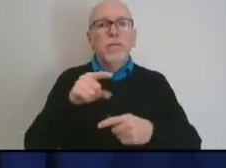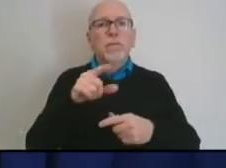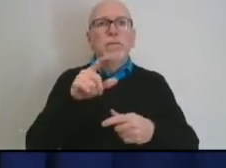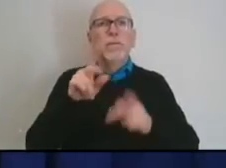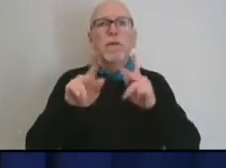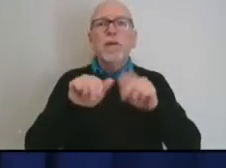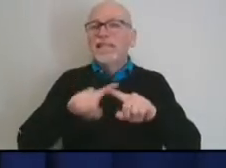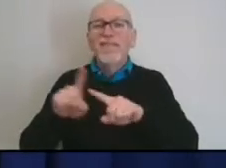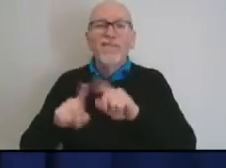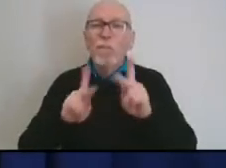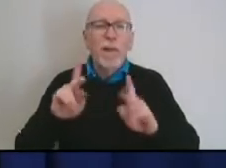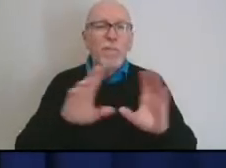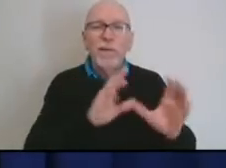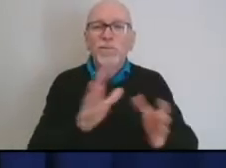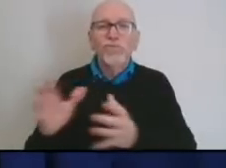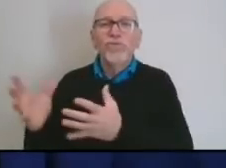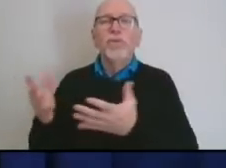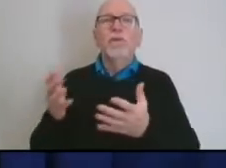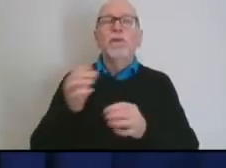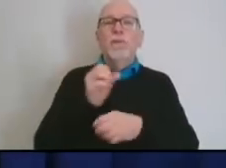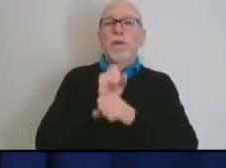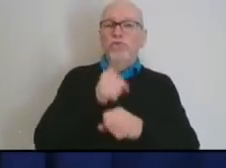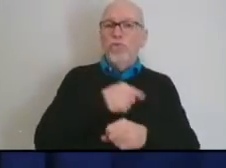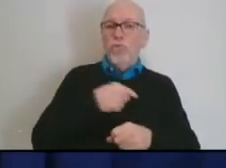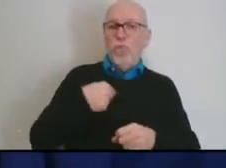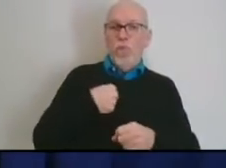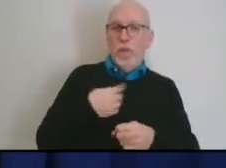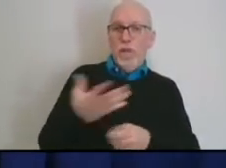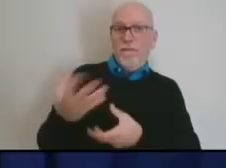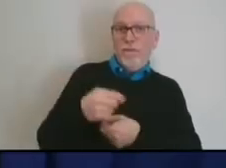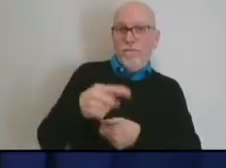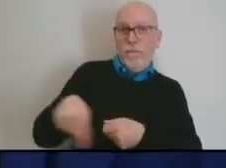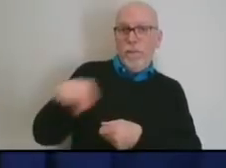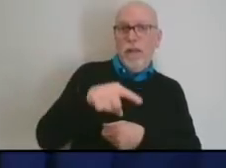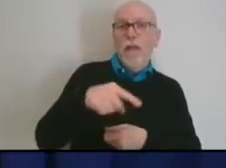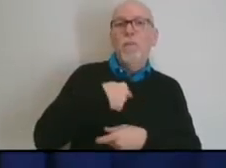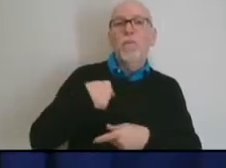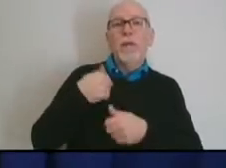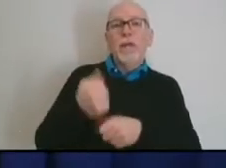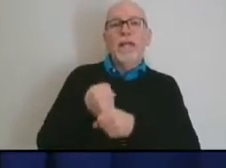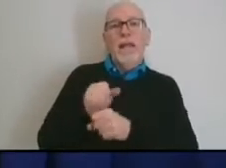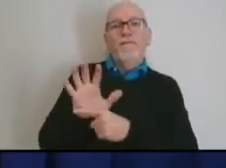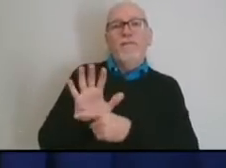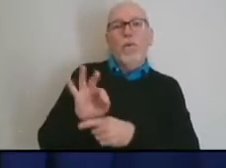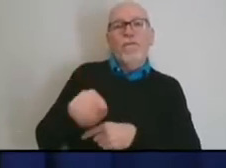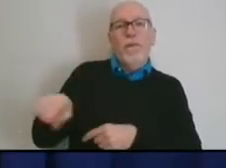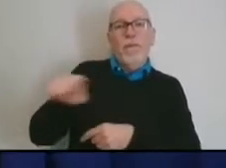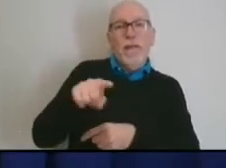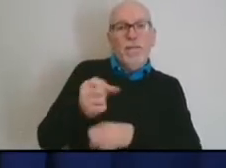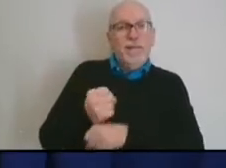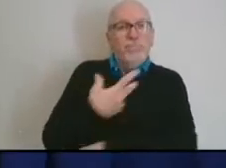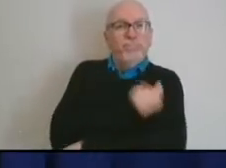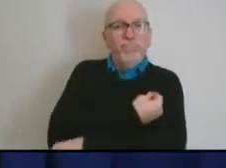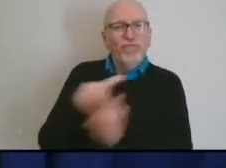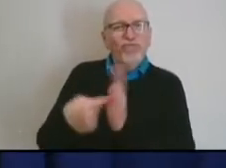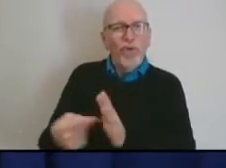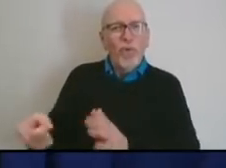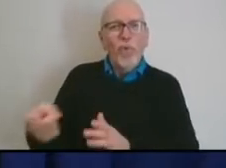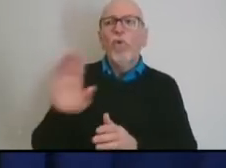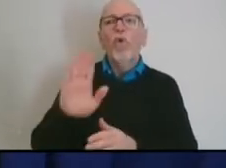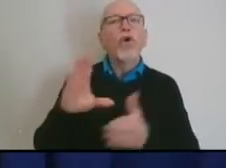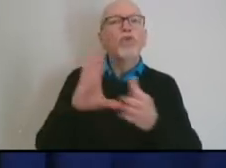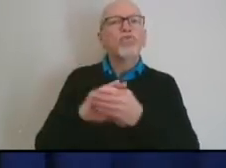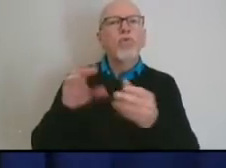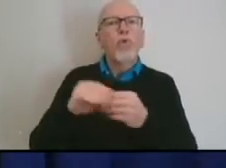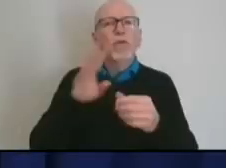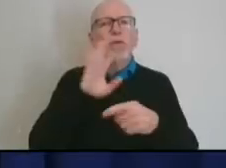make sure that as we engage them, we get video of them getting their immunizations, we get testimonials from them talking